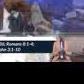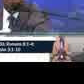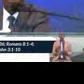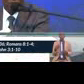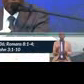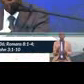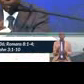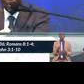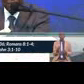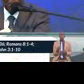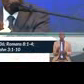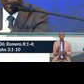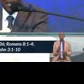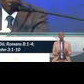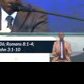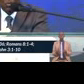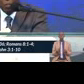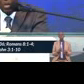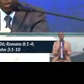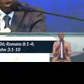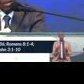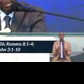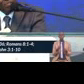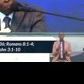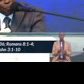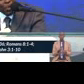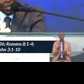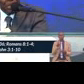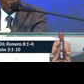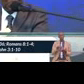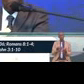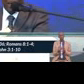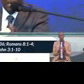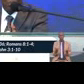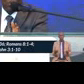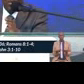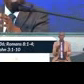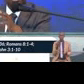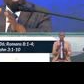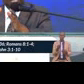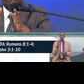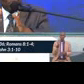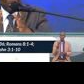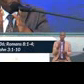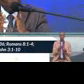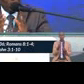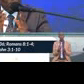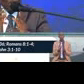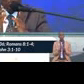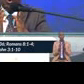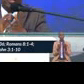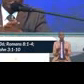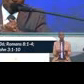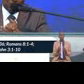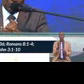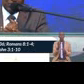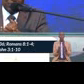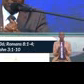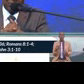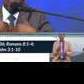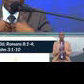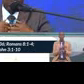people, when they come to church, they will read the Bible, we may even preach from the Bible. If we